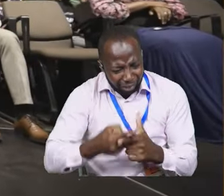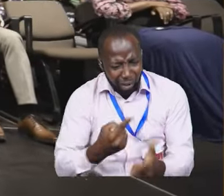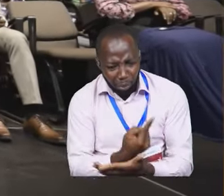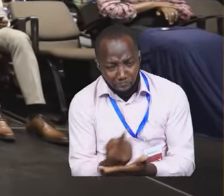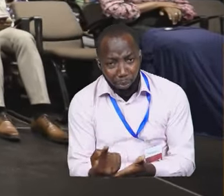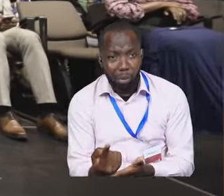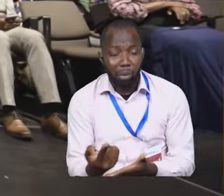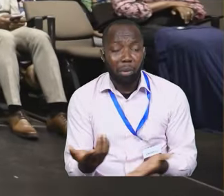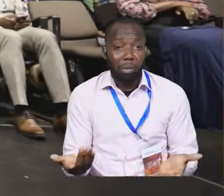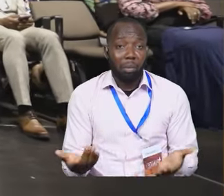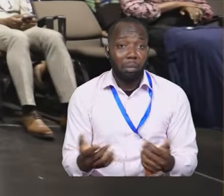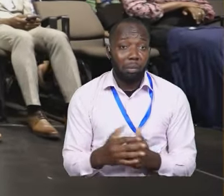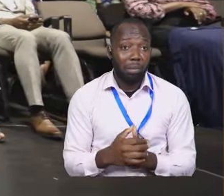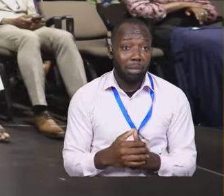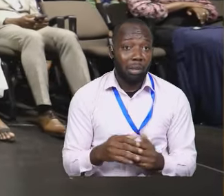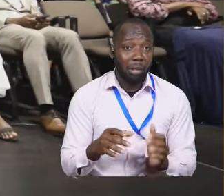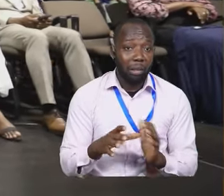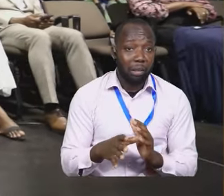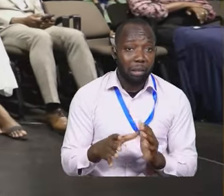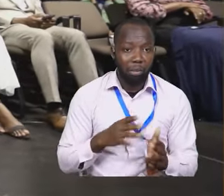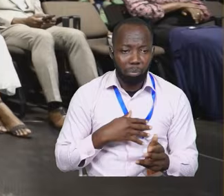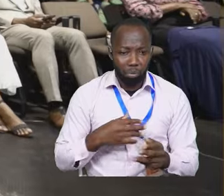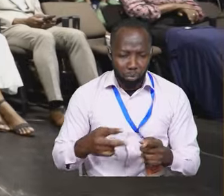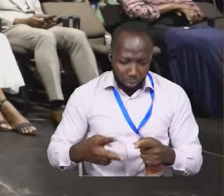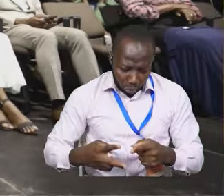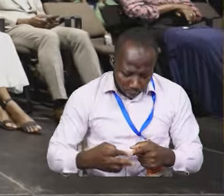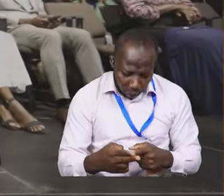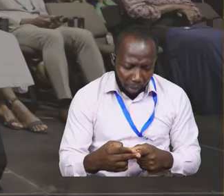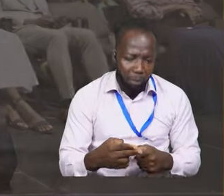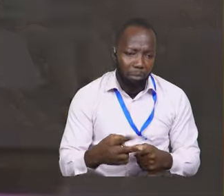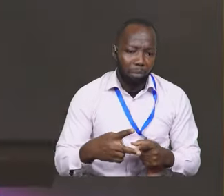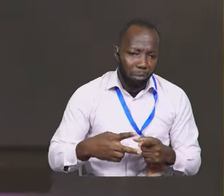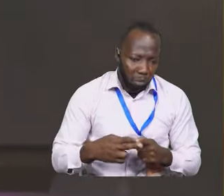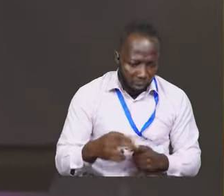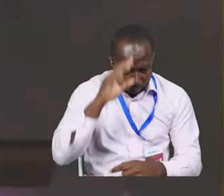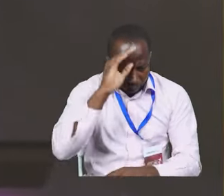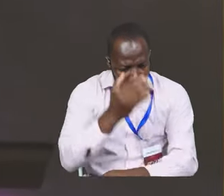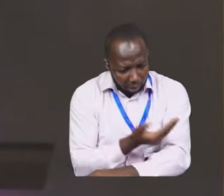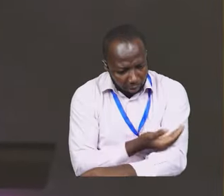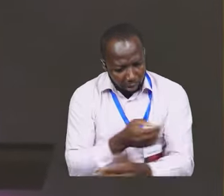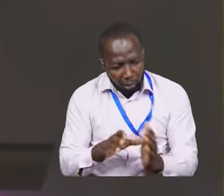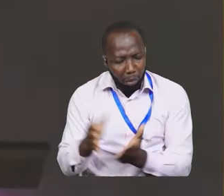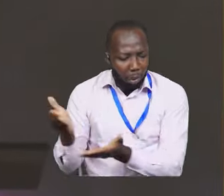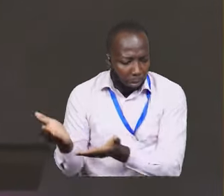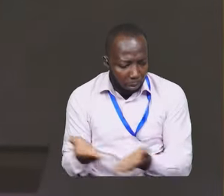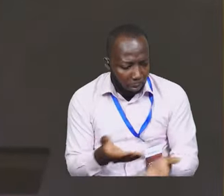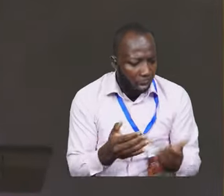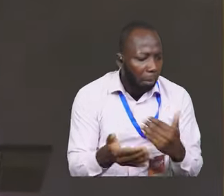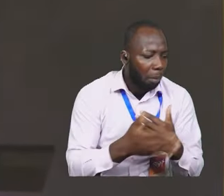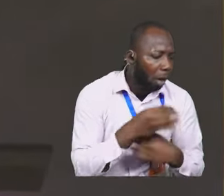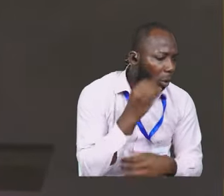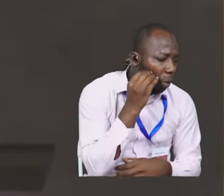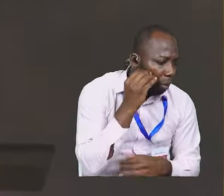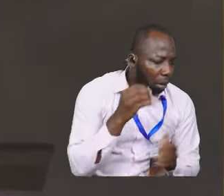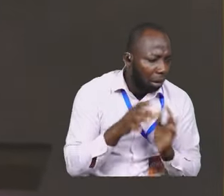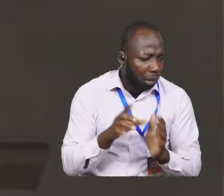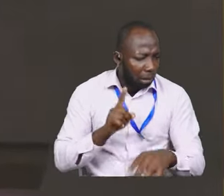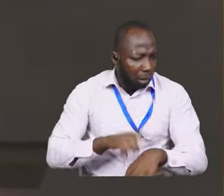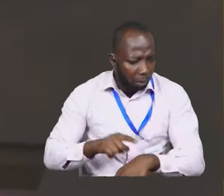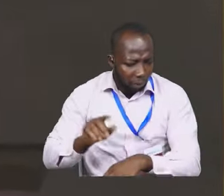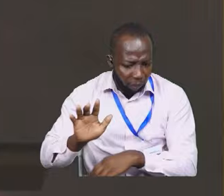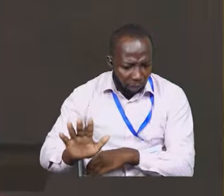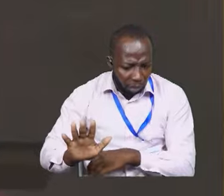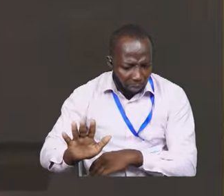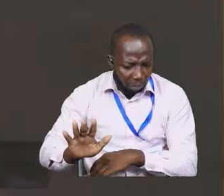gave birth, a week later, I went to circumcise the child. And I brought the child